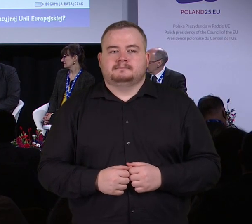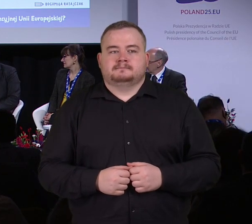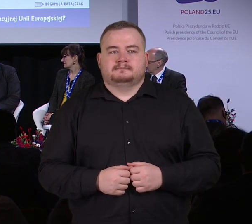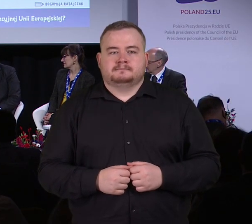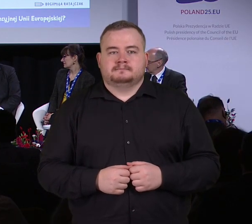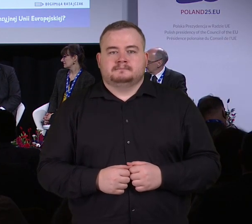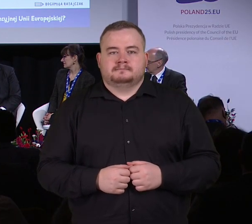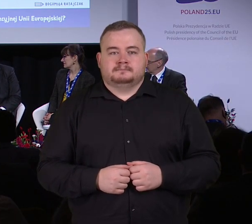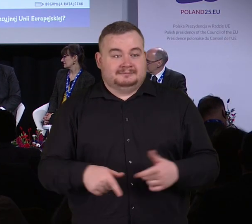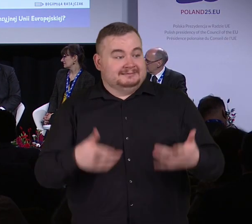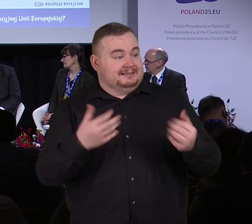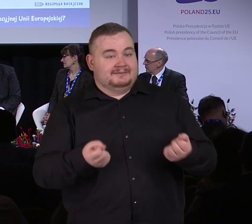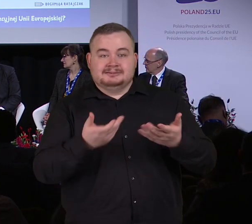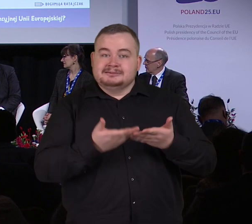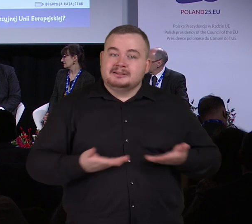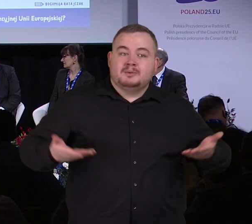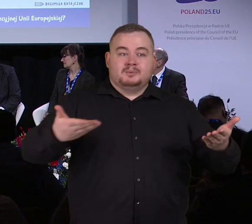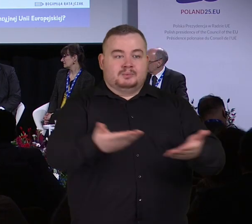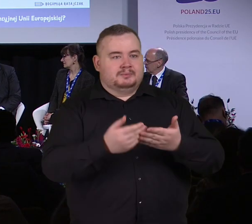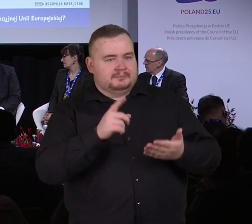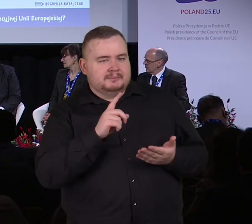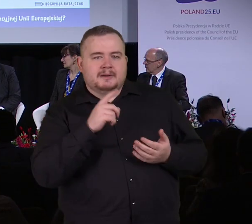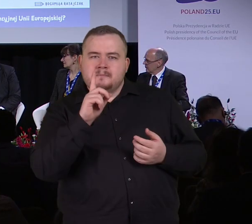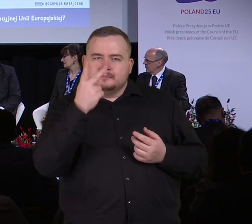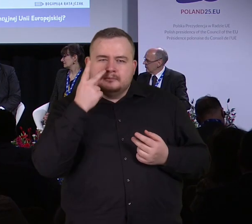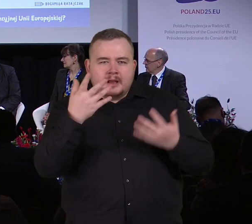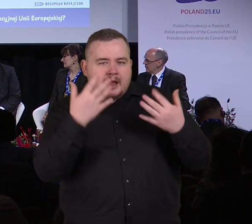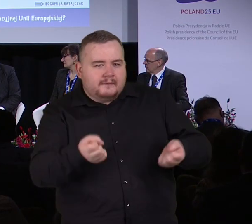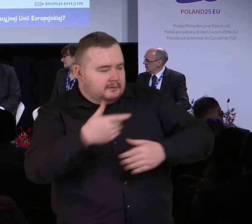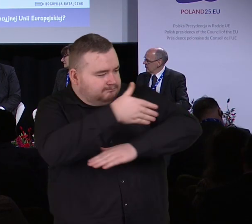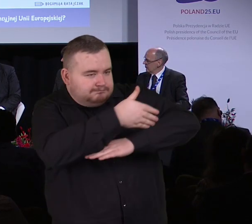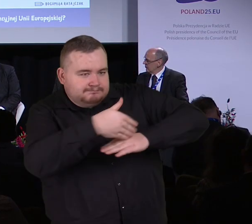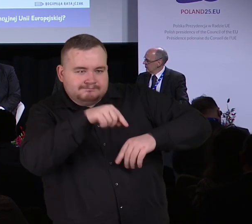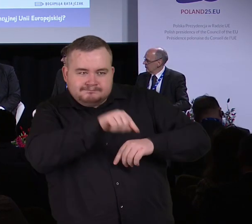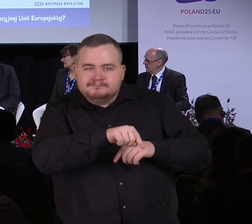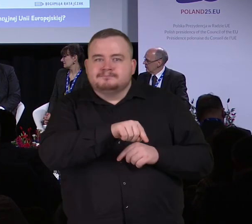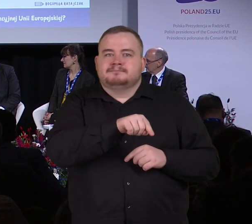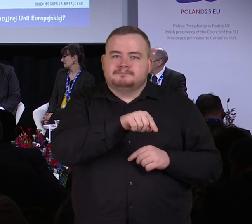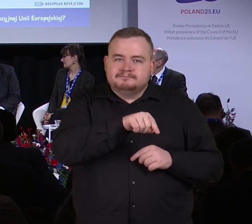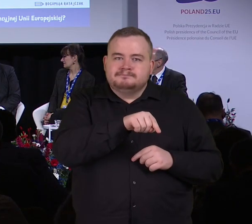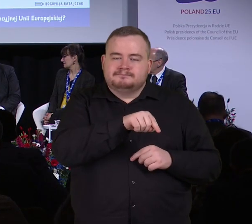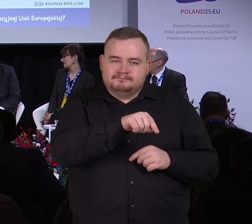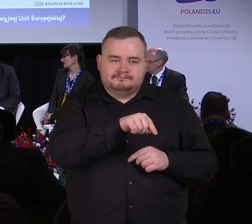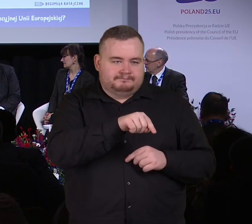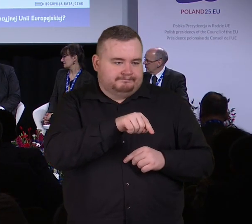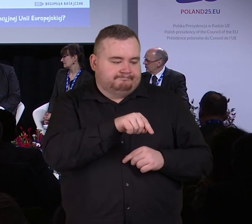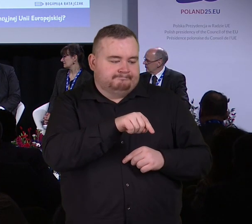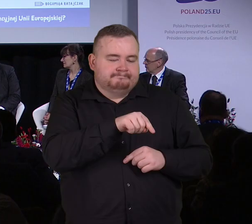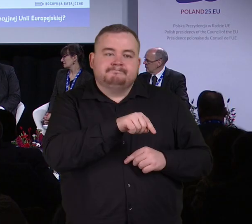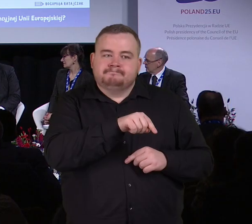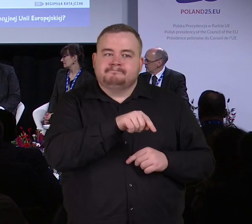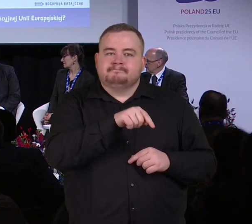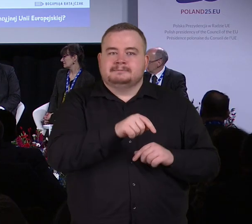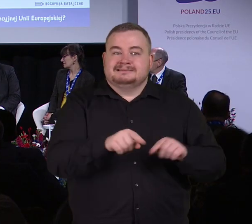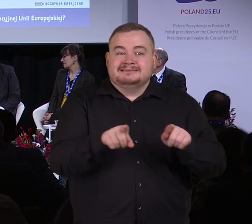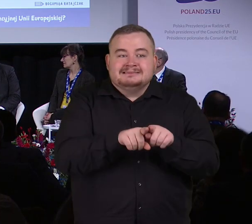border with Ukraine and when we look at the border with aggression countries like Russia and Belarus.